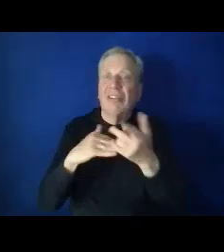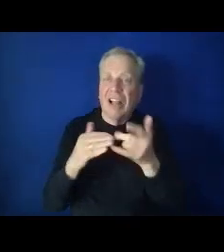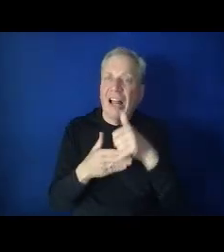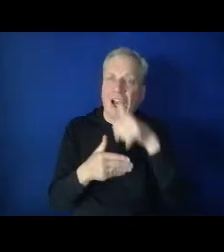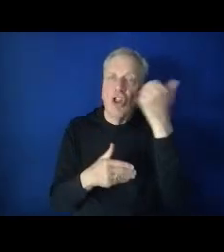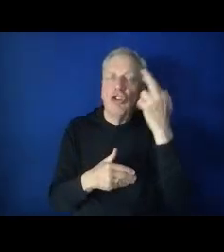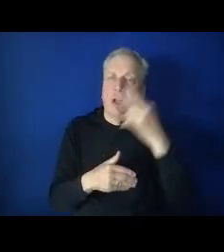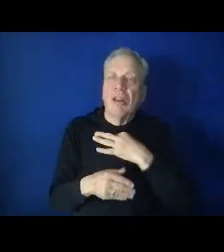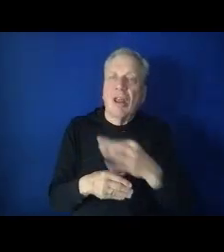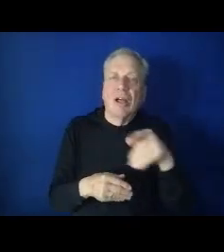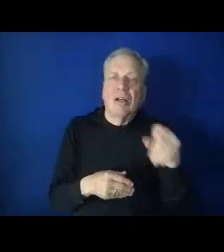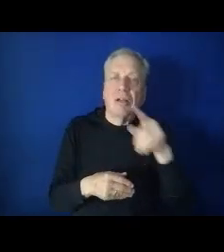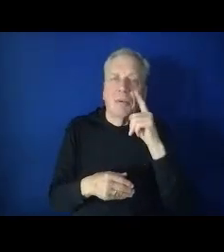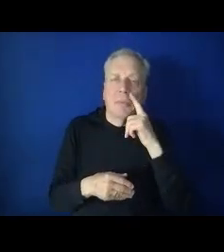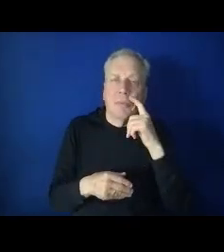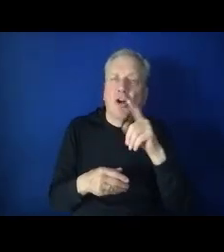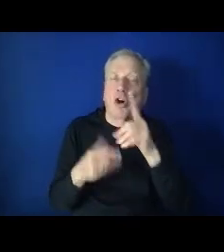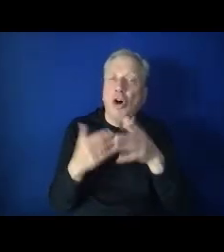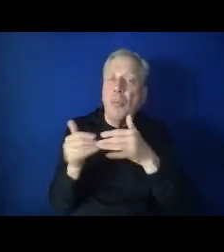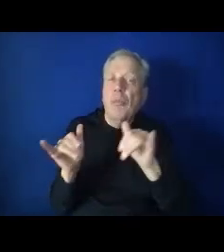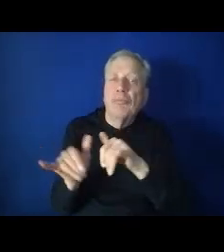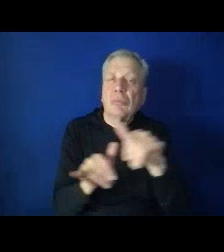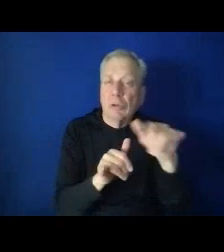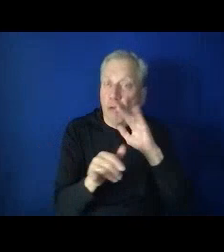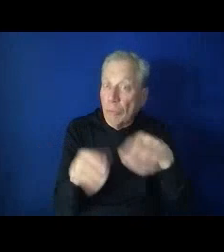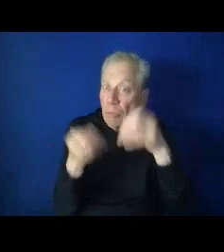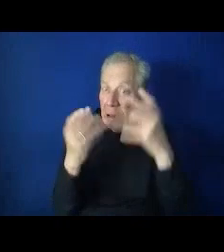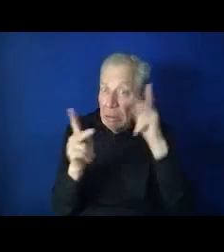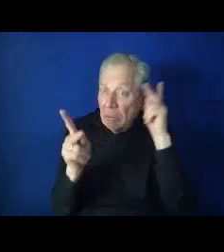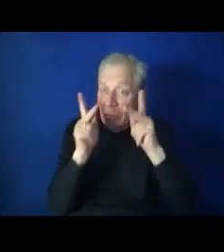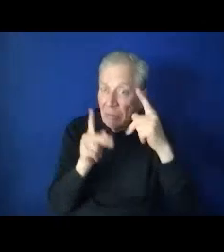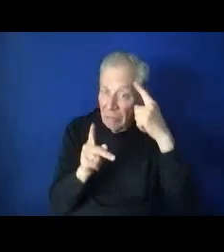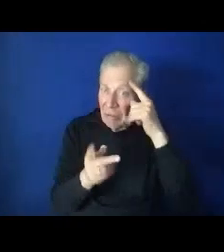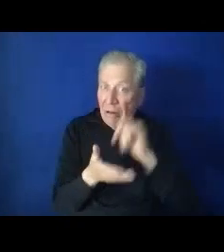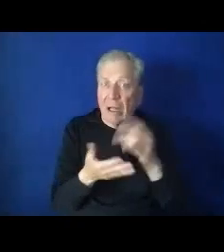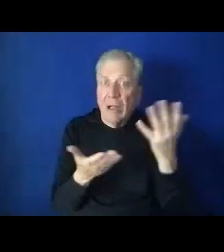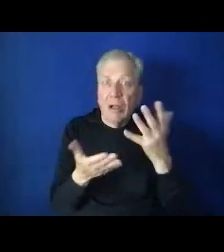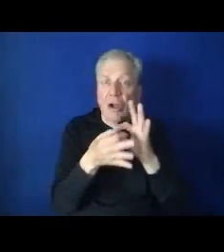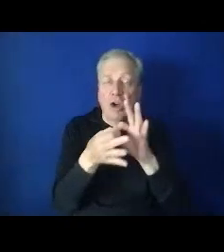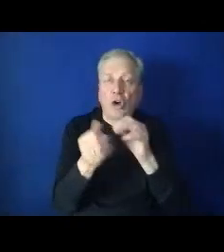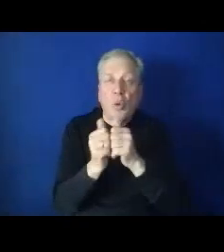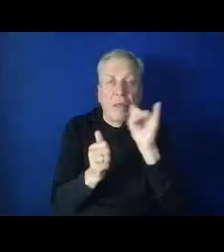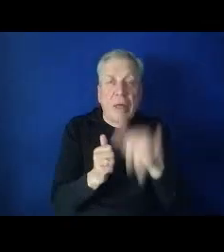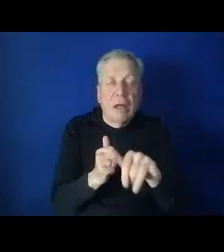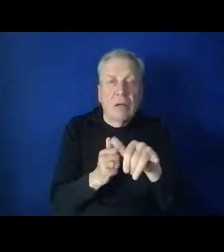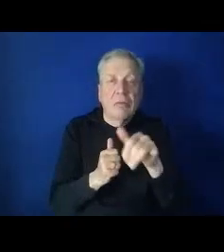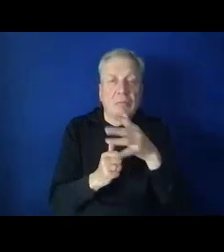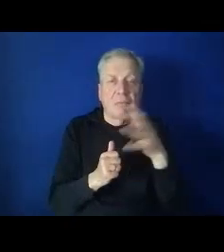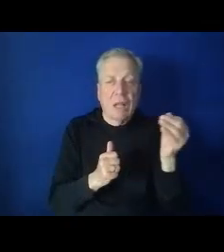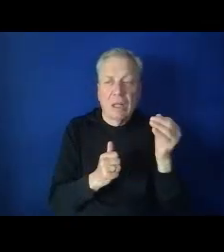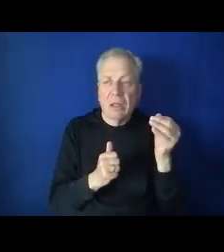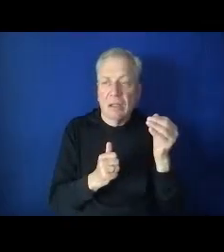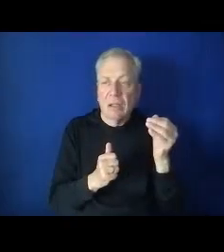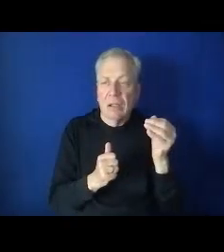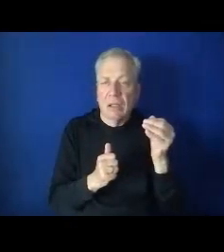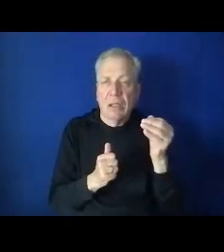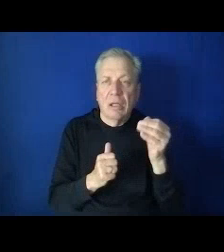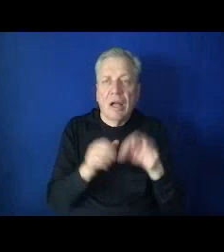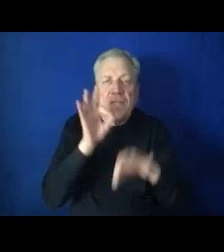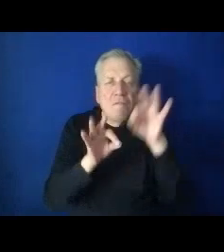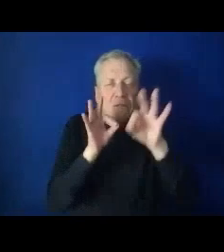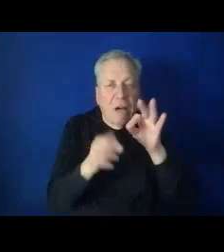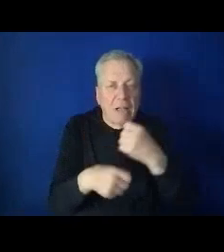people like them. And there's also a lot of folklore surrounding moonworts, and finding them